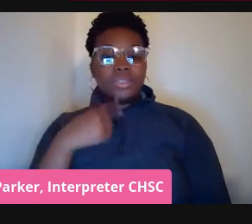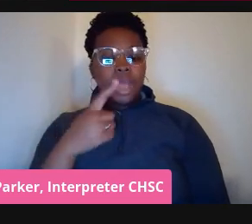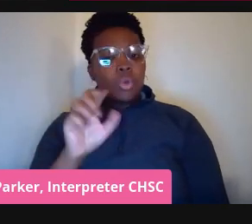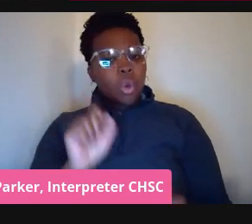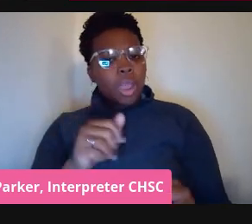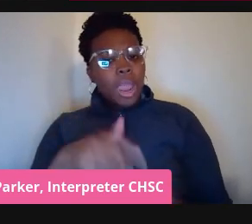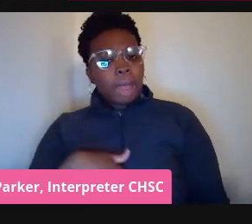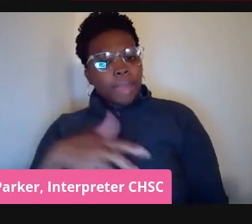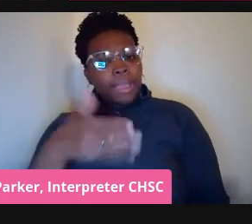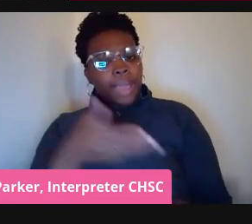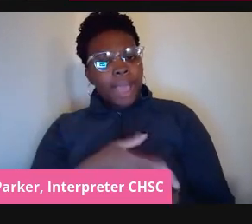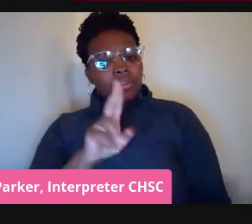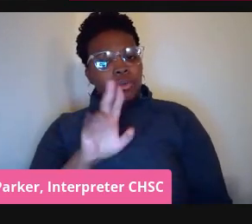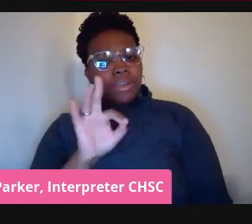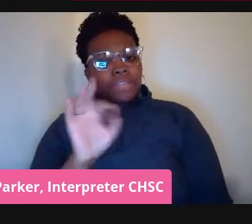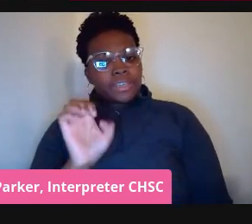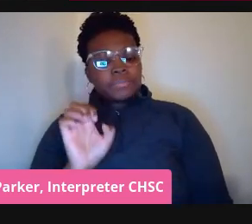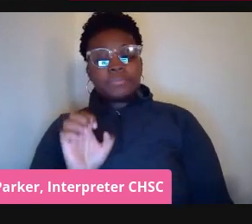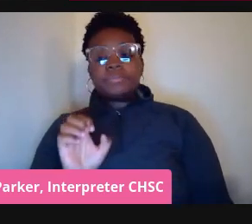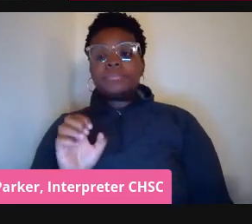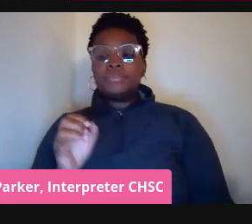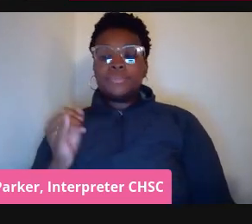after working with some